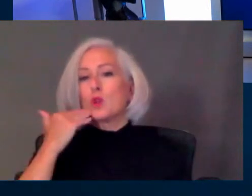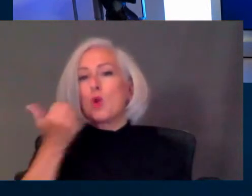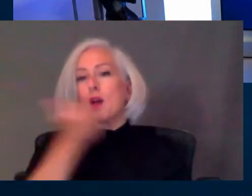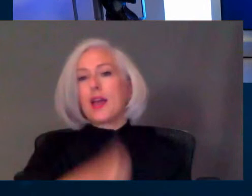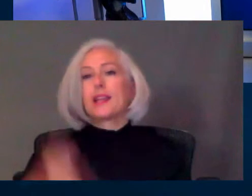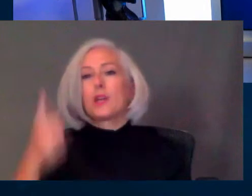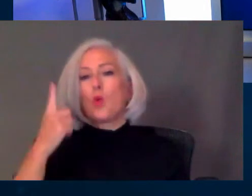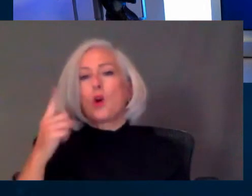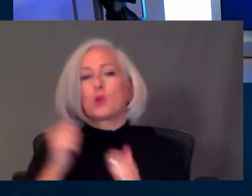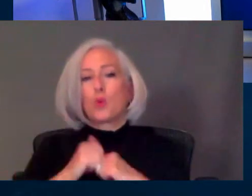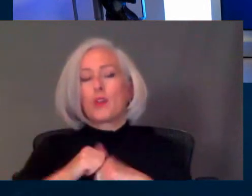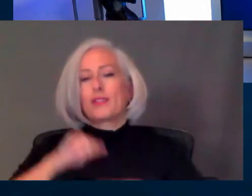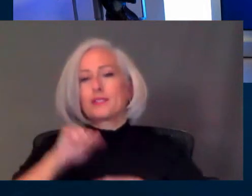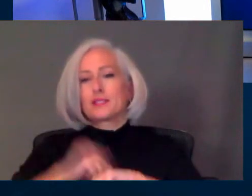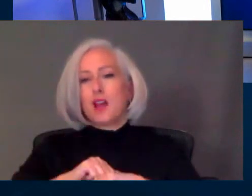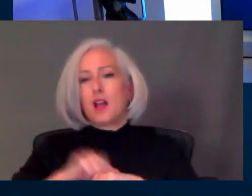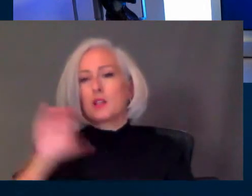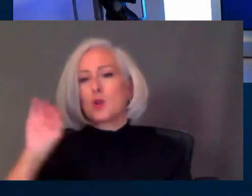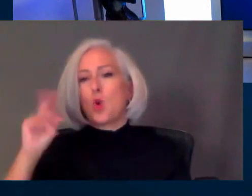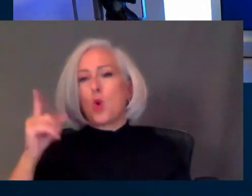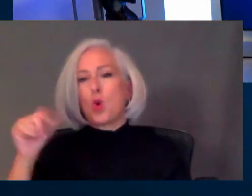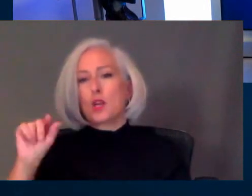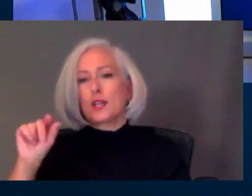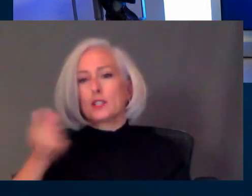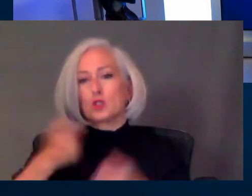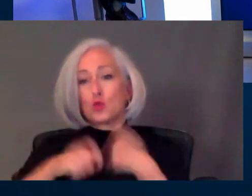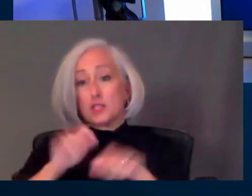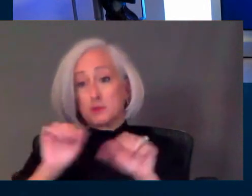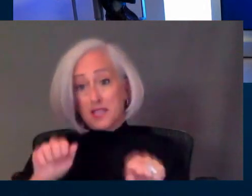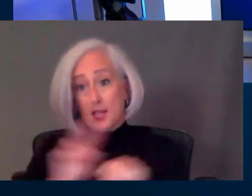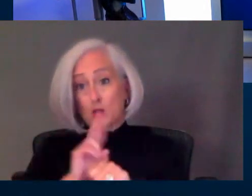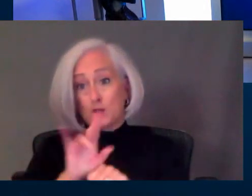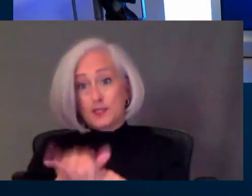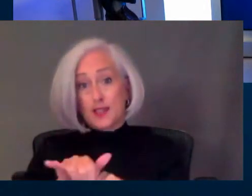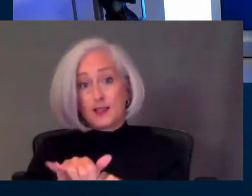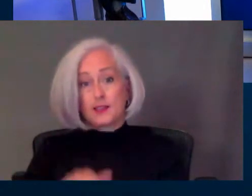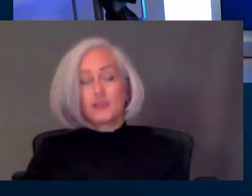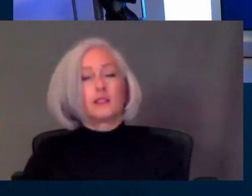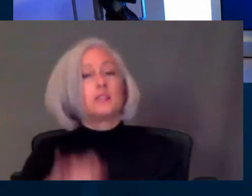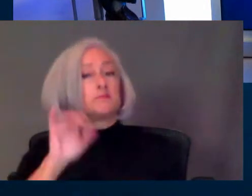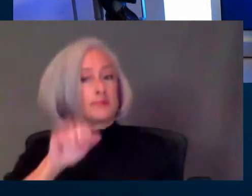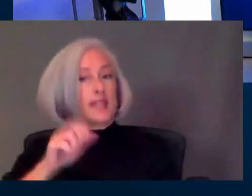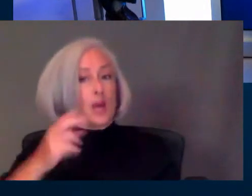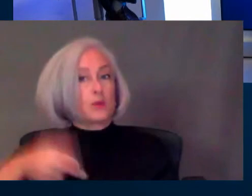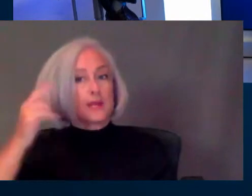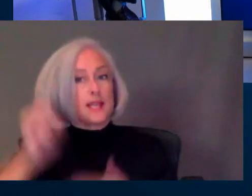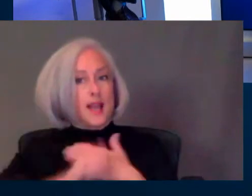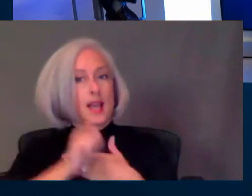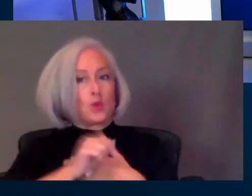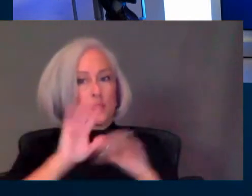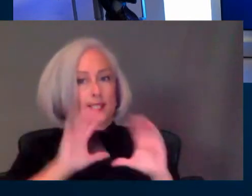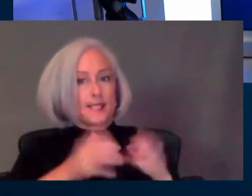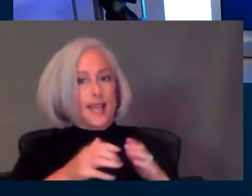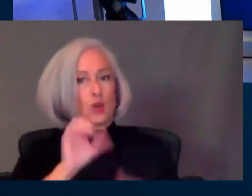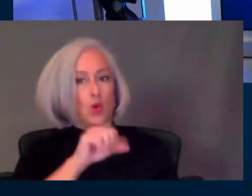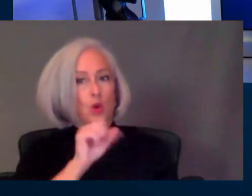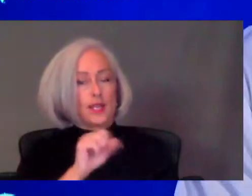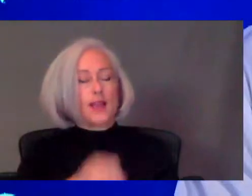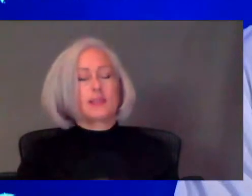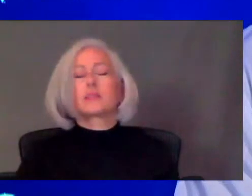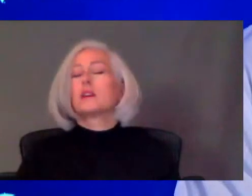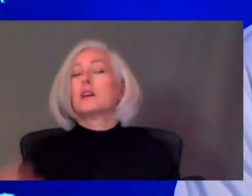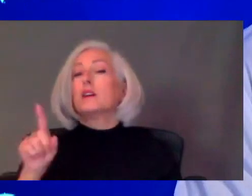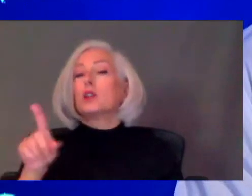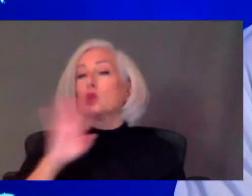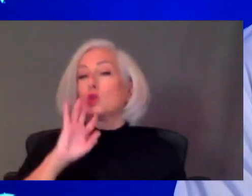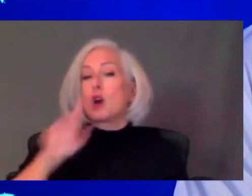And I know I've sent some folks down there post-transplant who have gotten monoclonal antibody therapy. So Jean says, he feels there's some confusing information on long-term